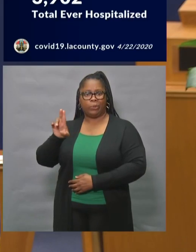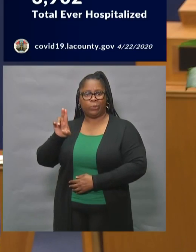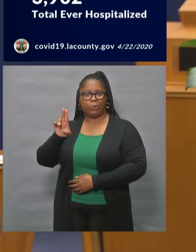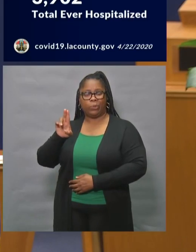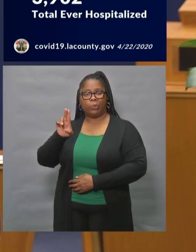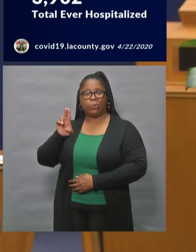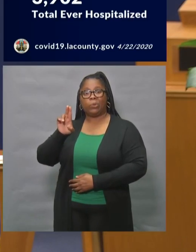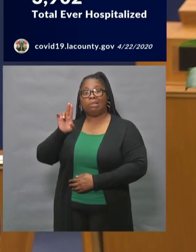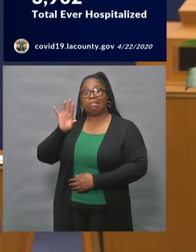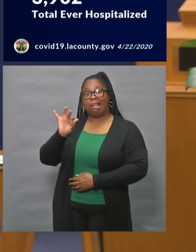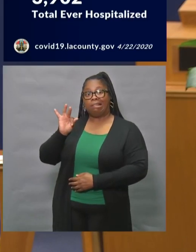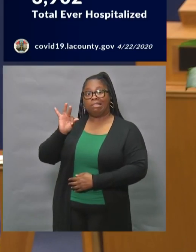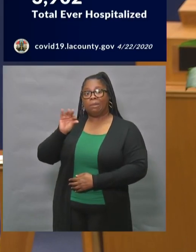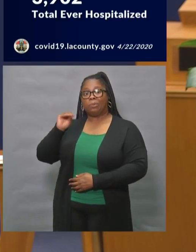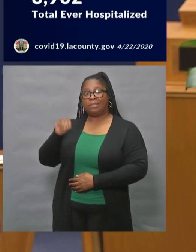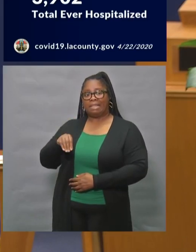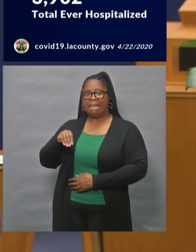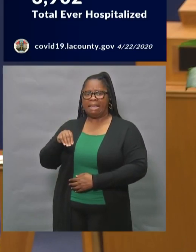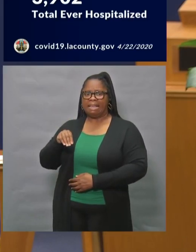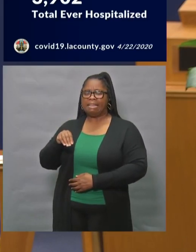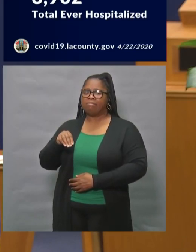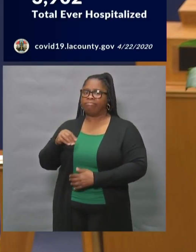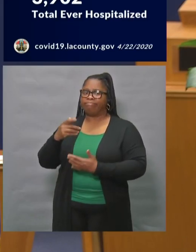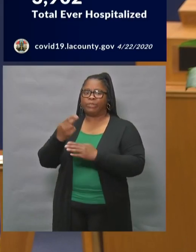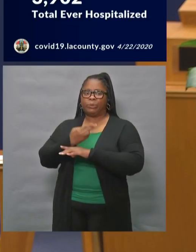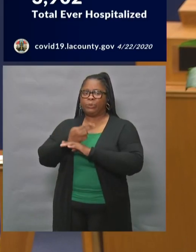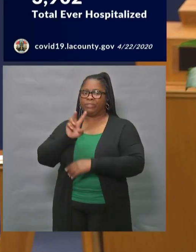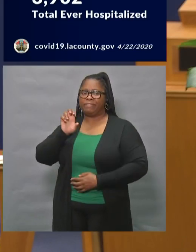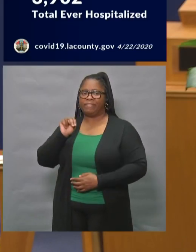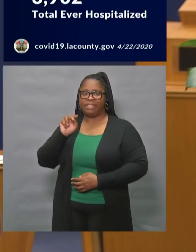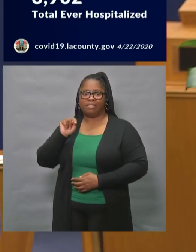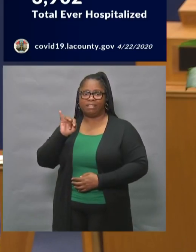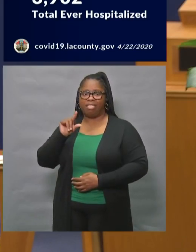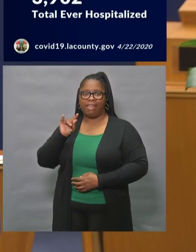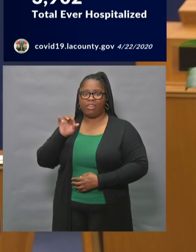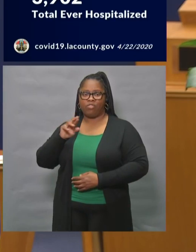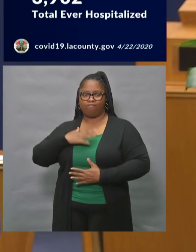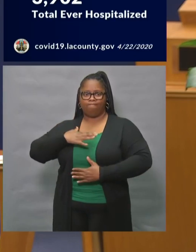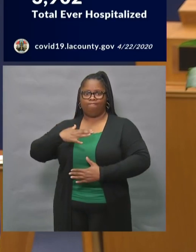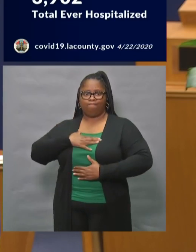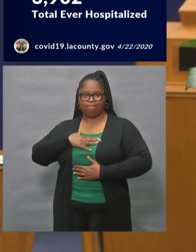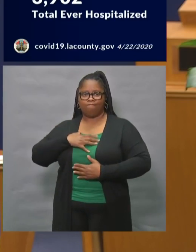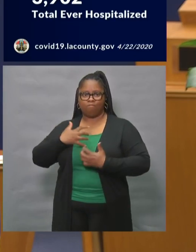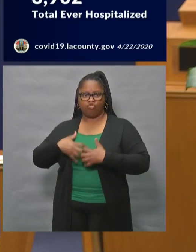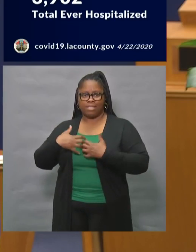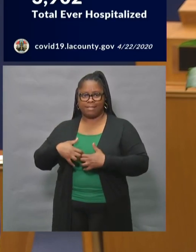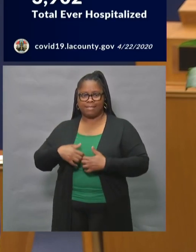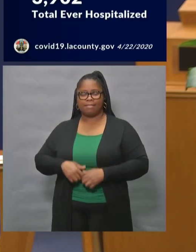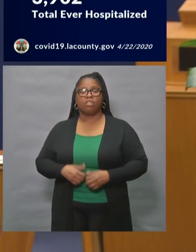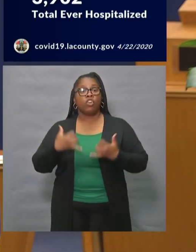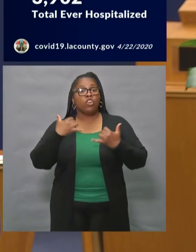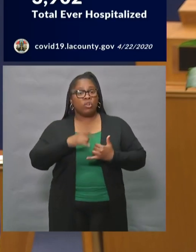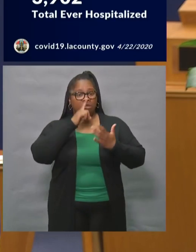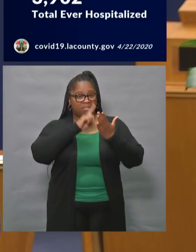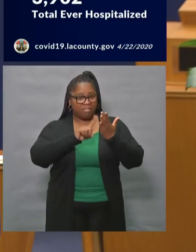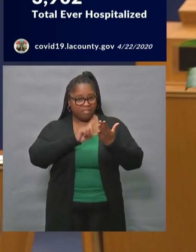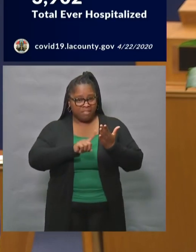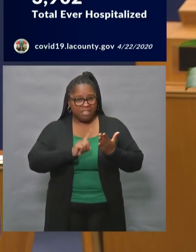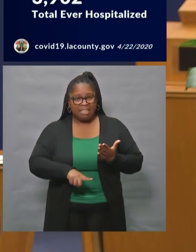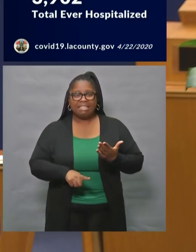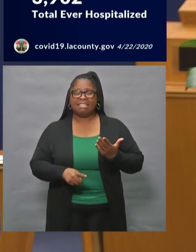19% are on ventilators. We're currently investigating 275 institutional settings with at